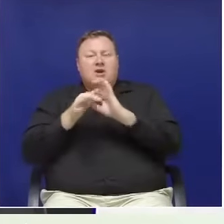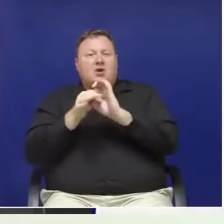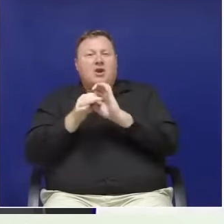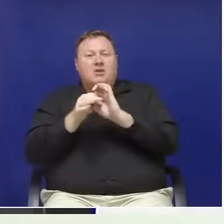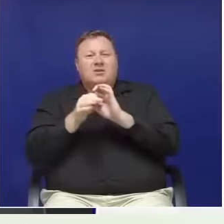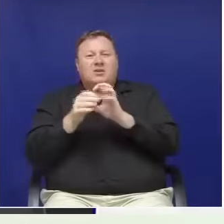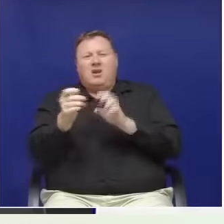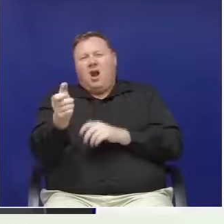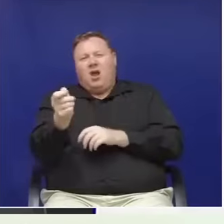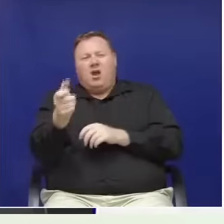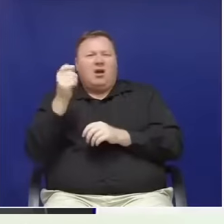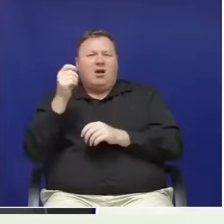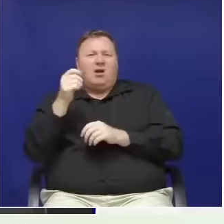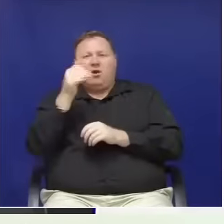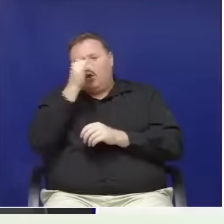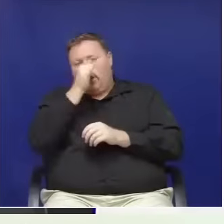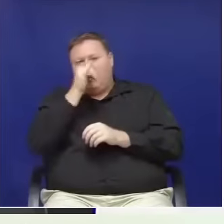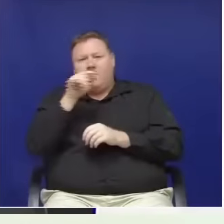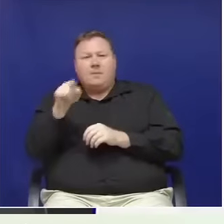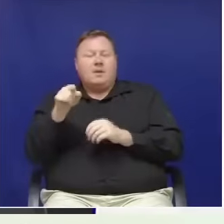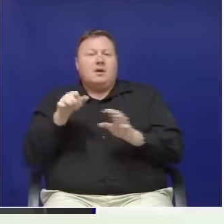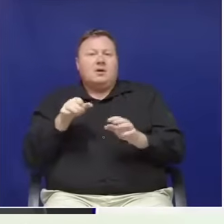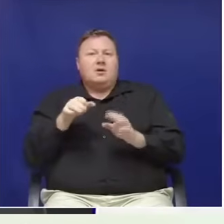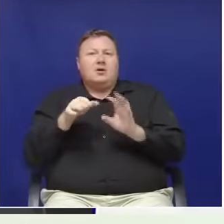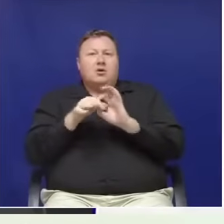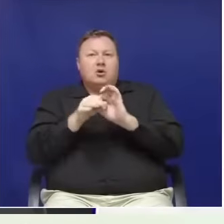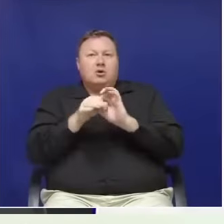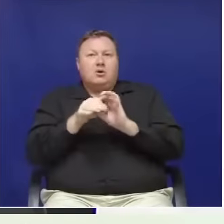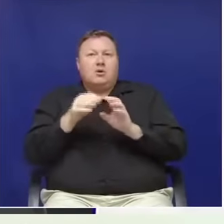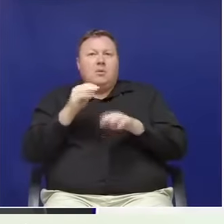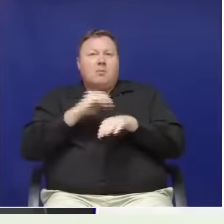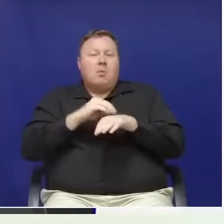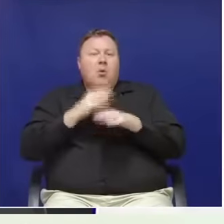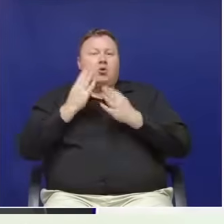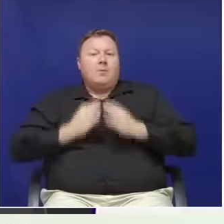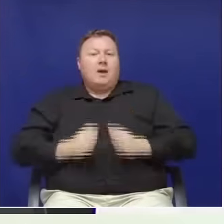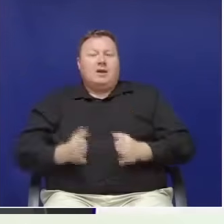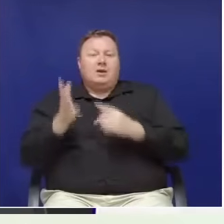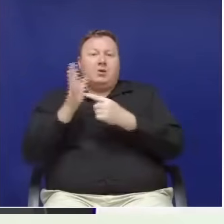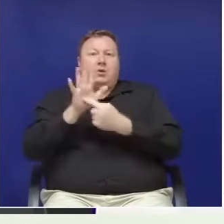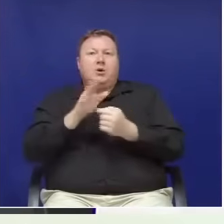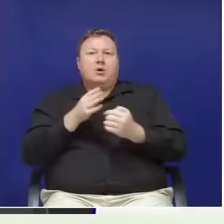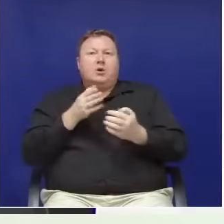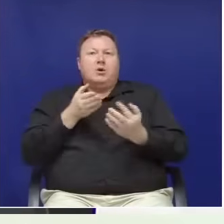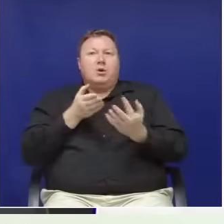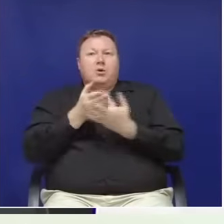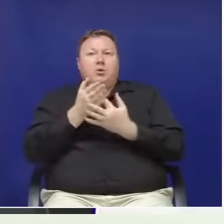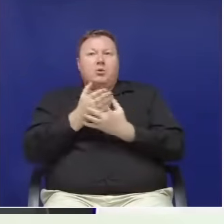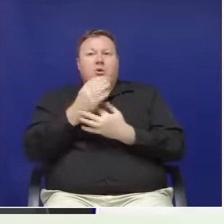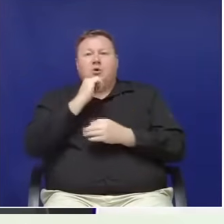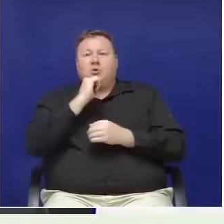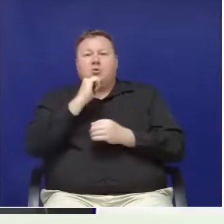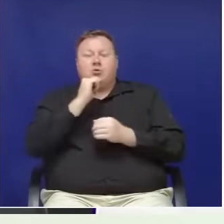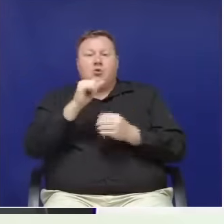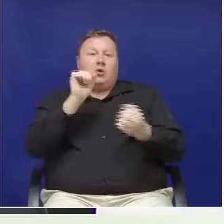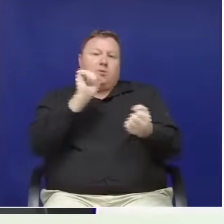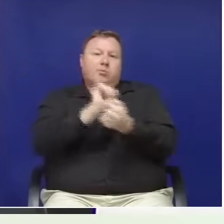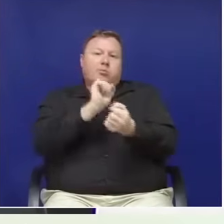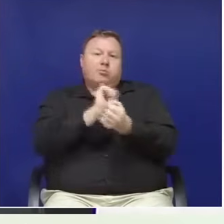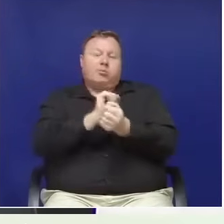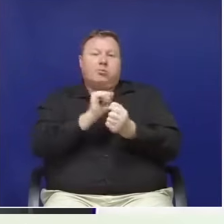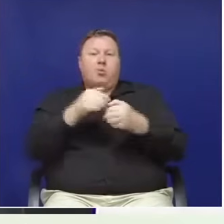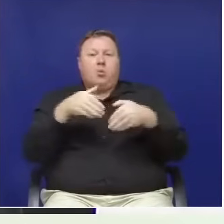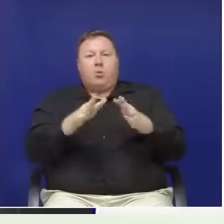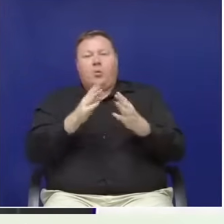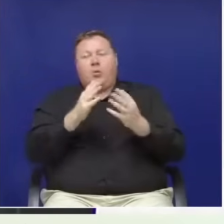may be more effectively and actually more humanely addressed through non-incarceration measures? Thank